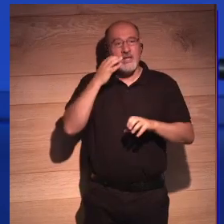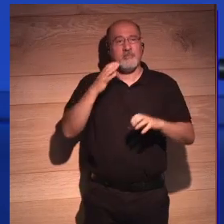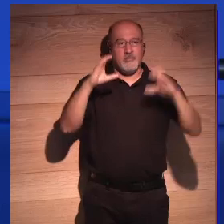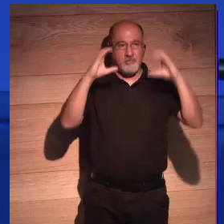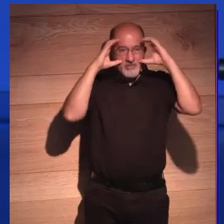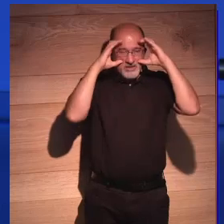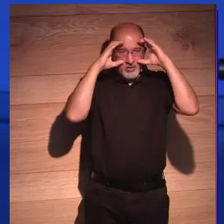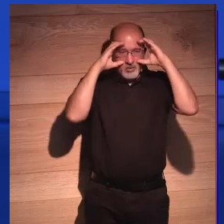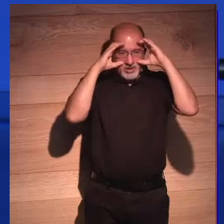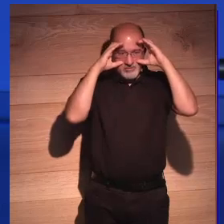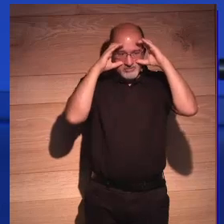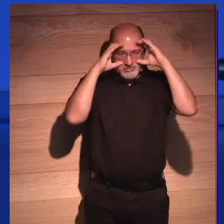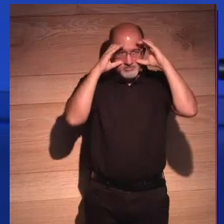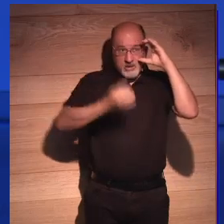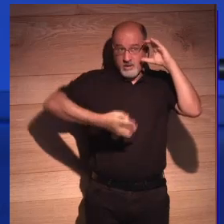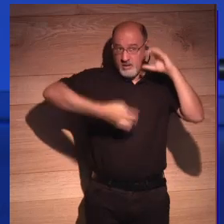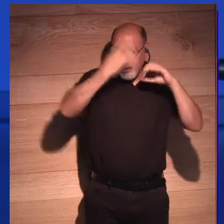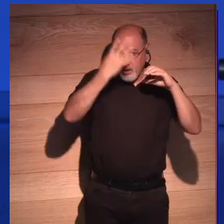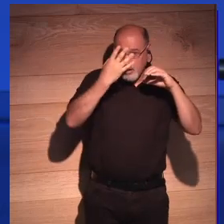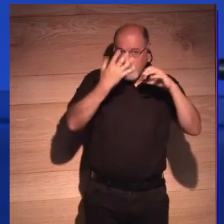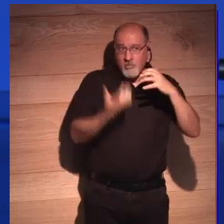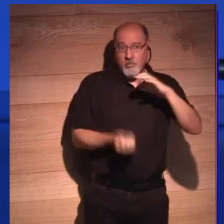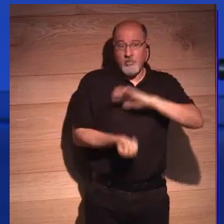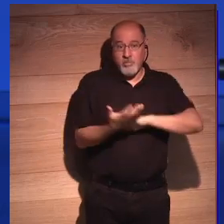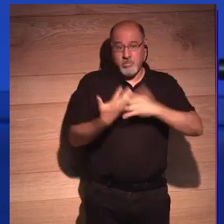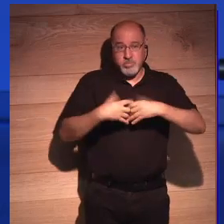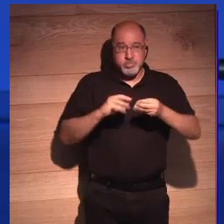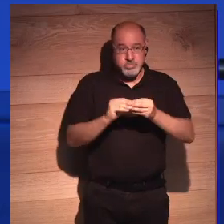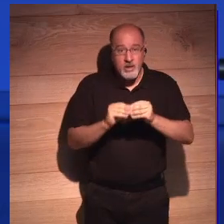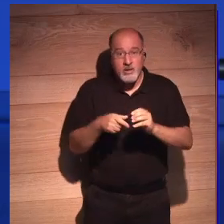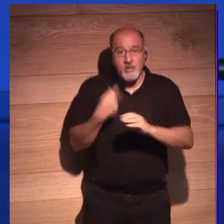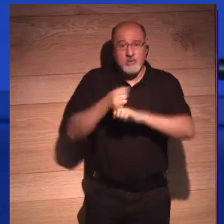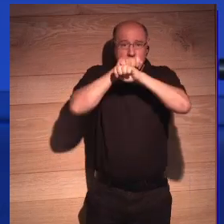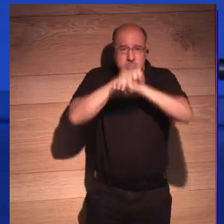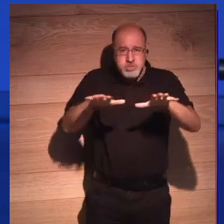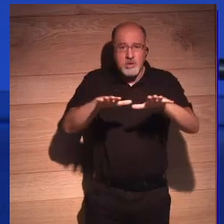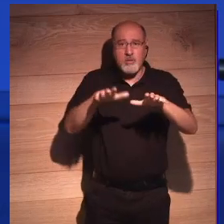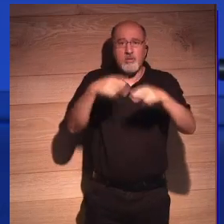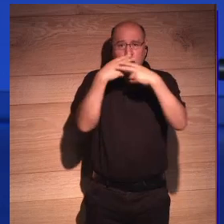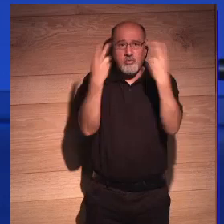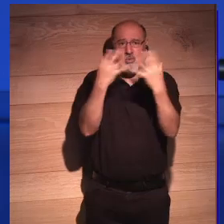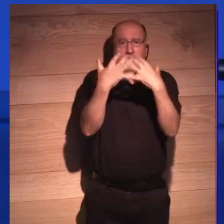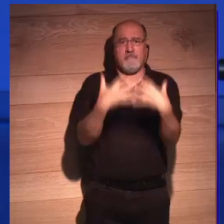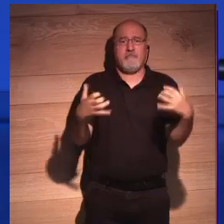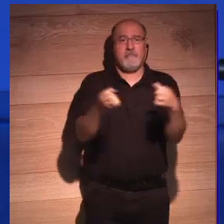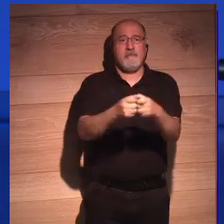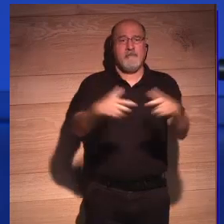it's the idea of a virtual reality, how that is produced, and how we get to a larger public.